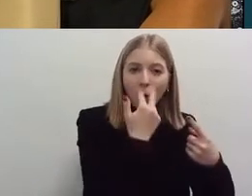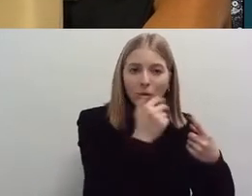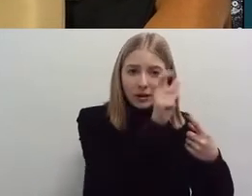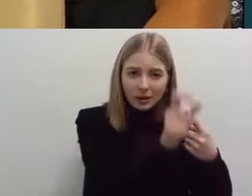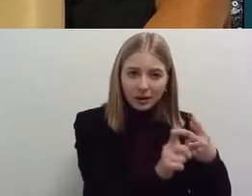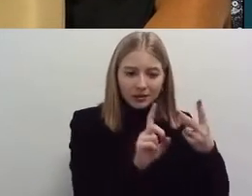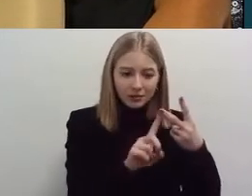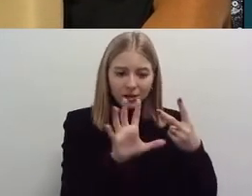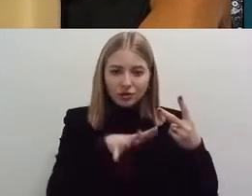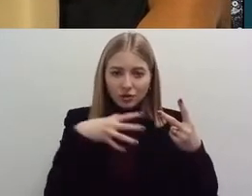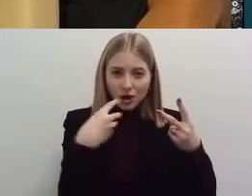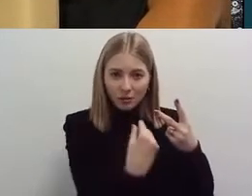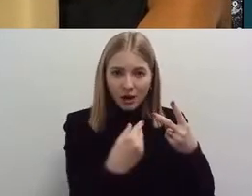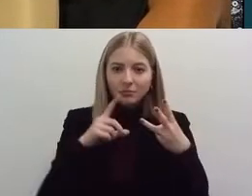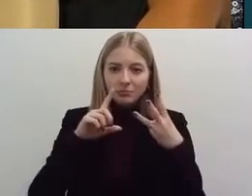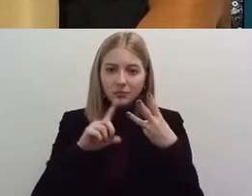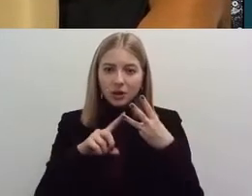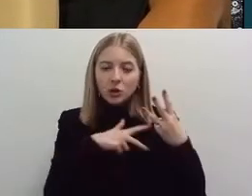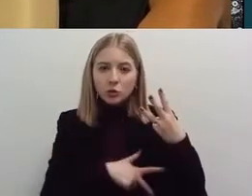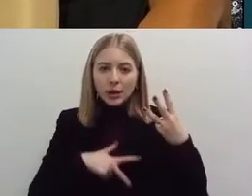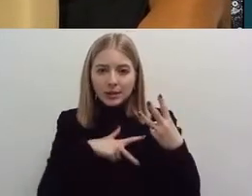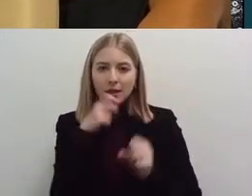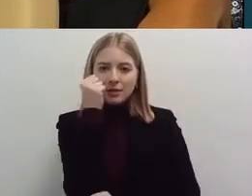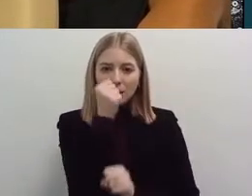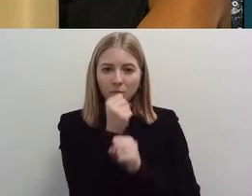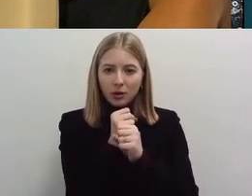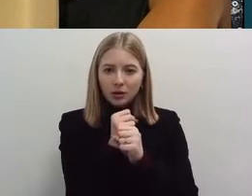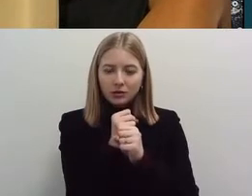person. And teenage support person